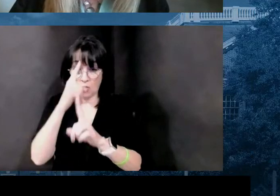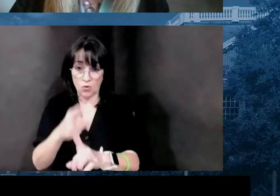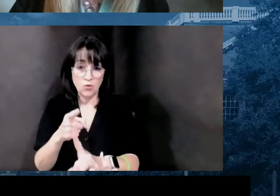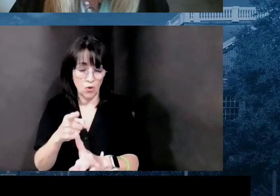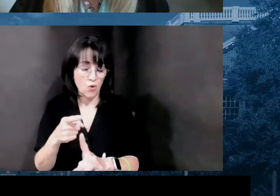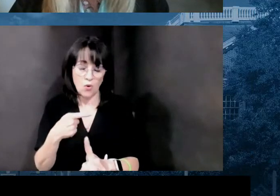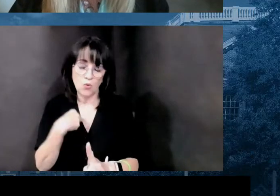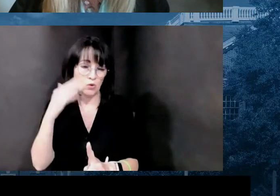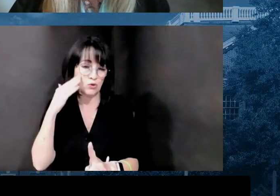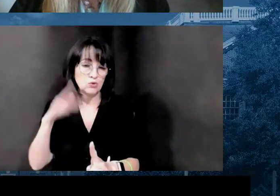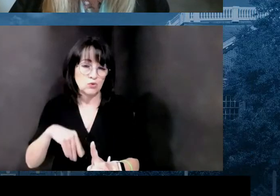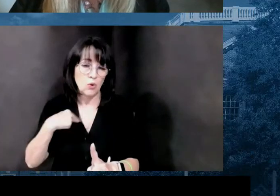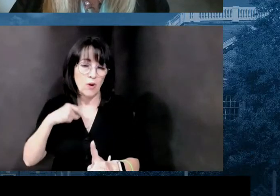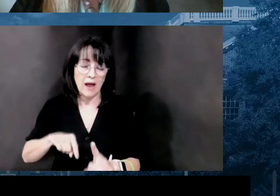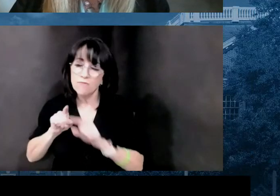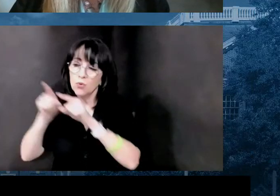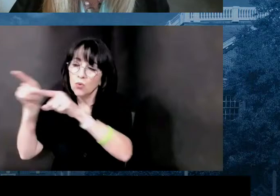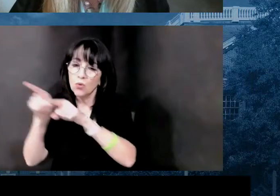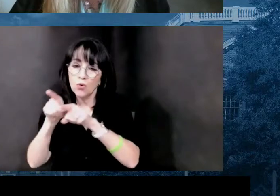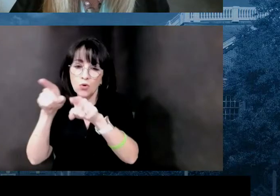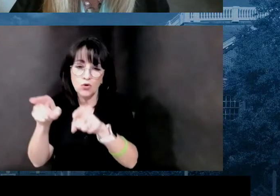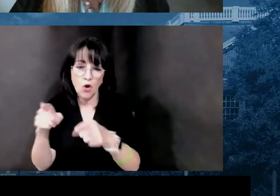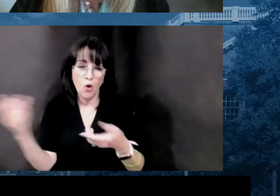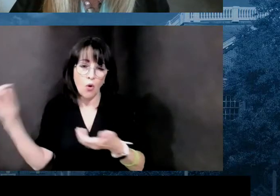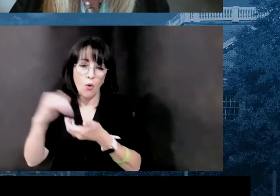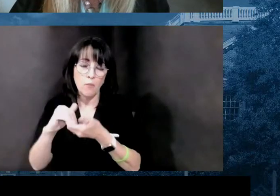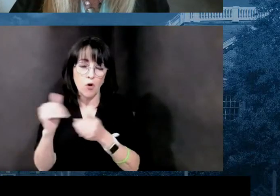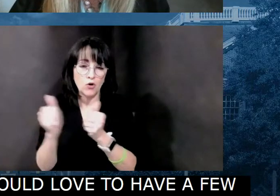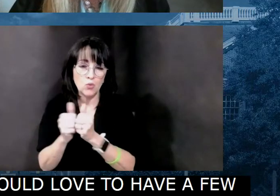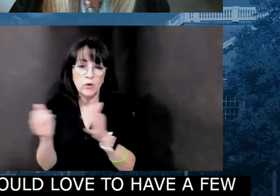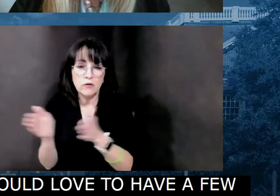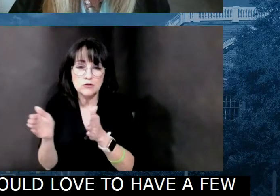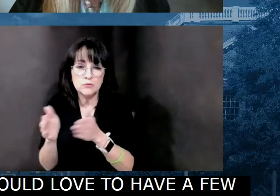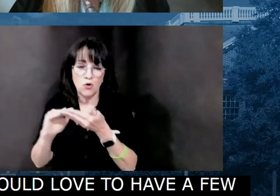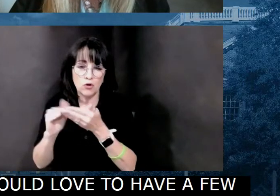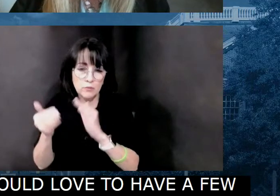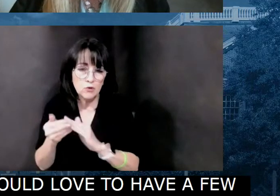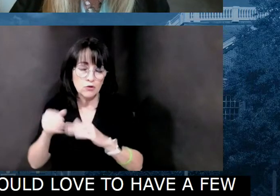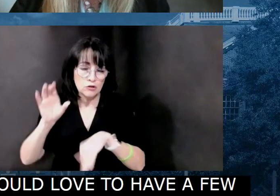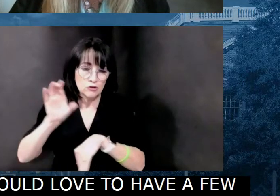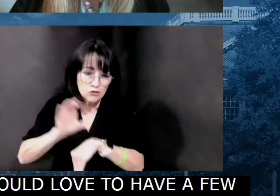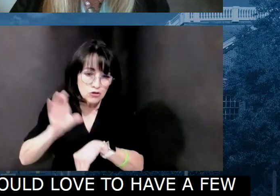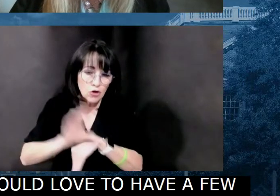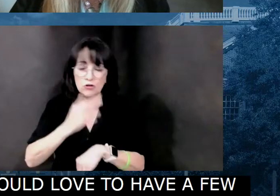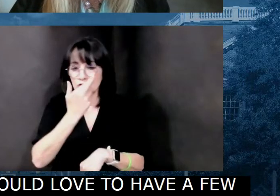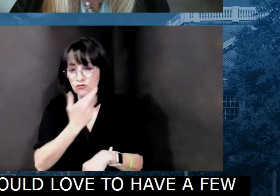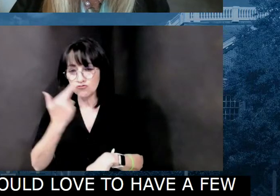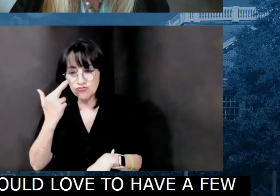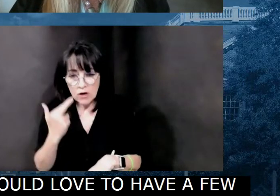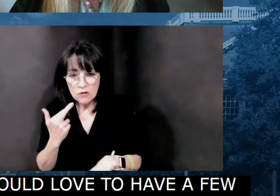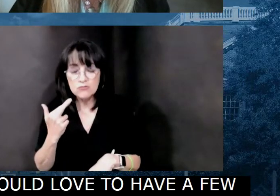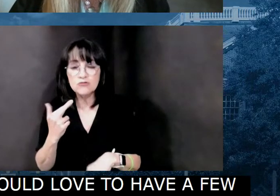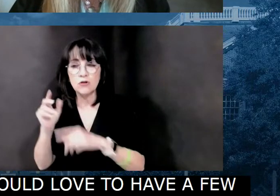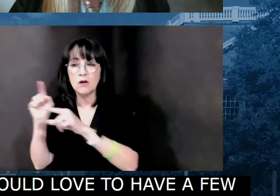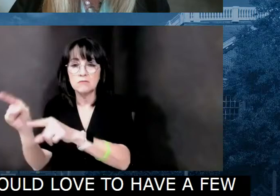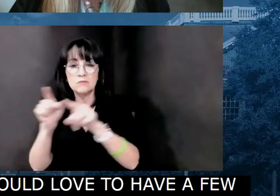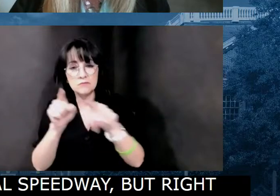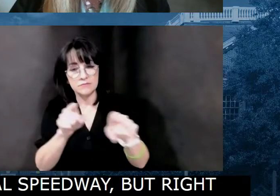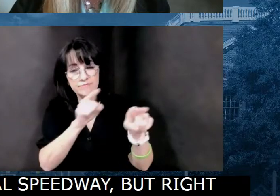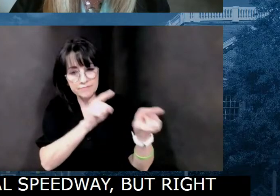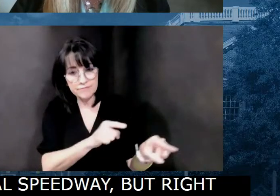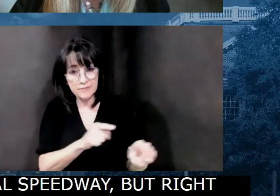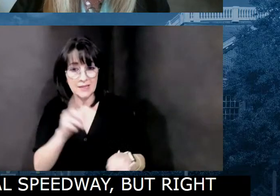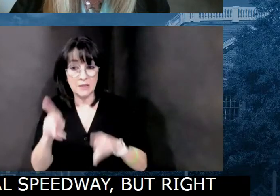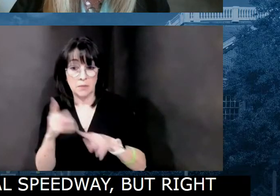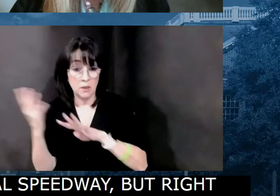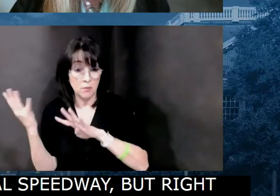to go to communities. We need to partner with community groups, churches, restaurants, where we could get that foot traffic and help educate